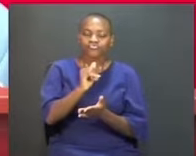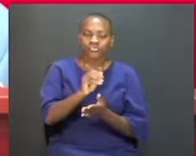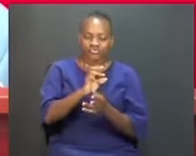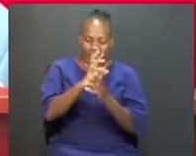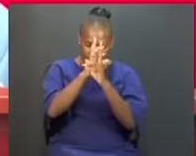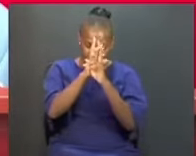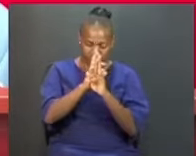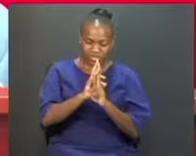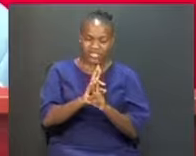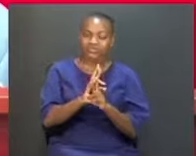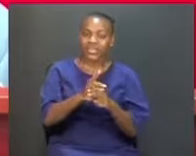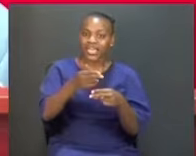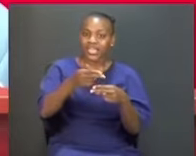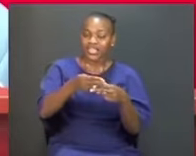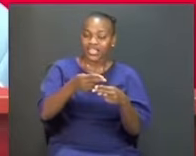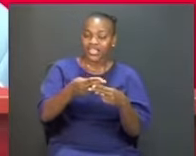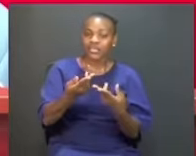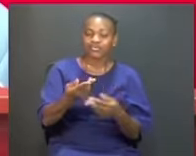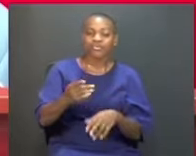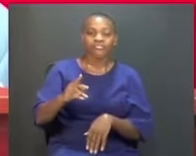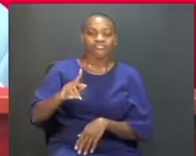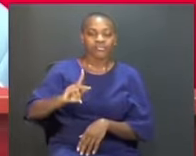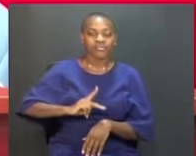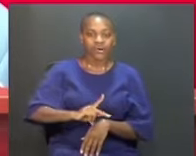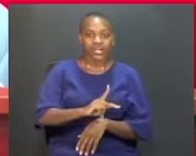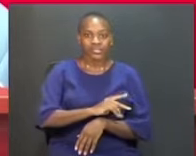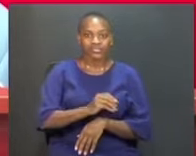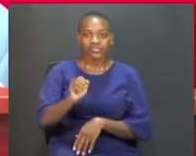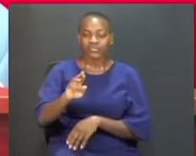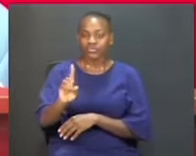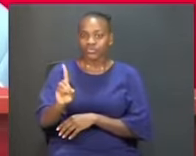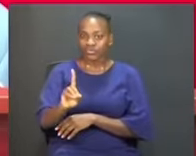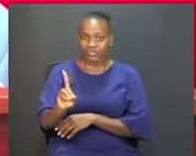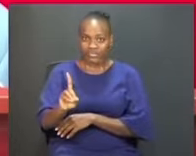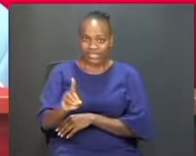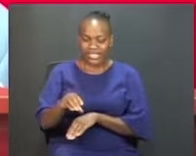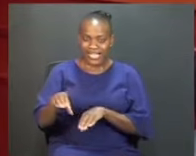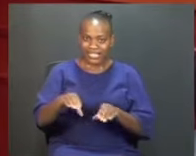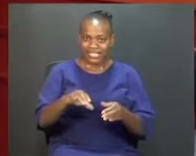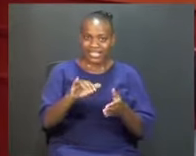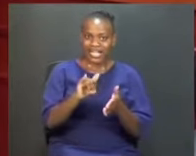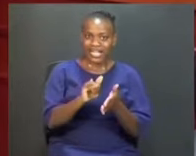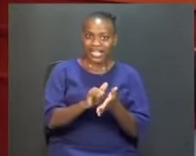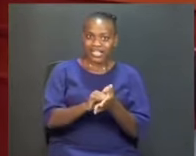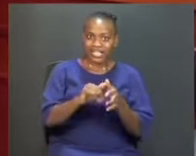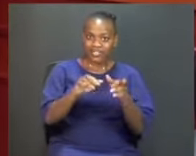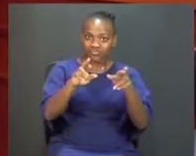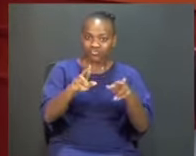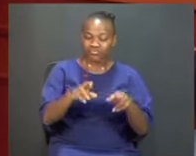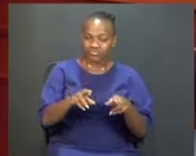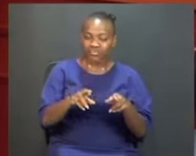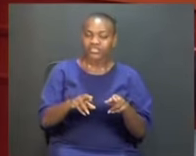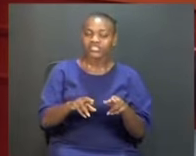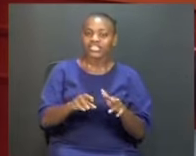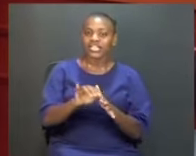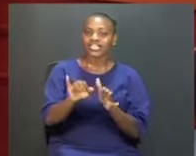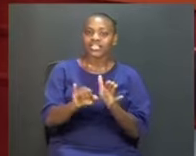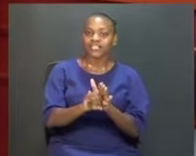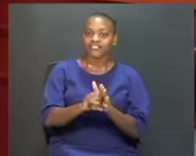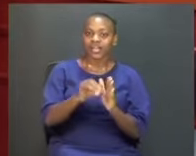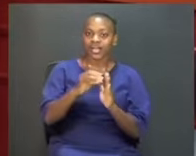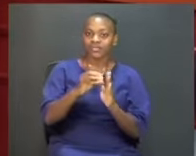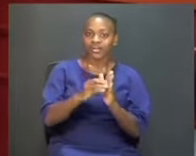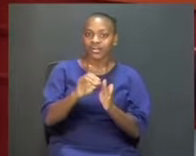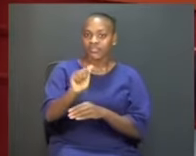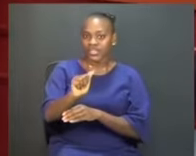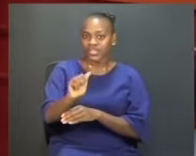D, tends either directly or indirectly to produce a result referred to in paragraphs A, B, or